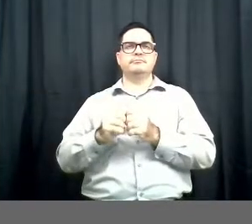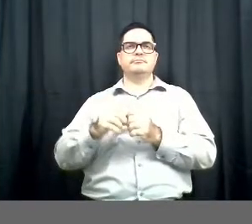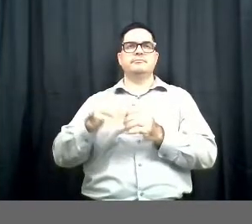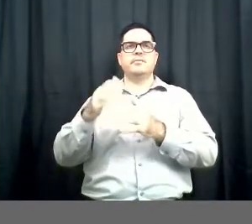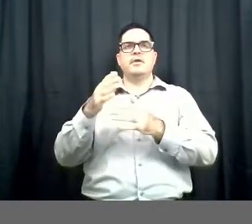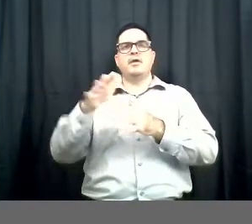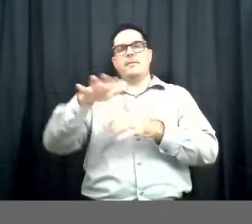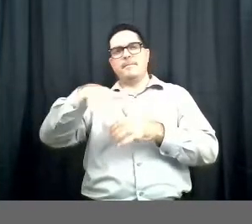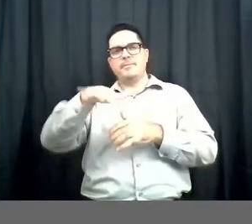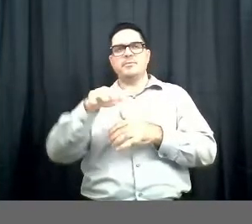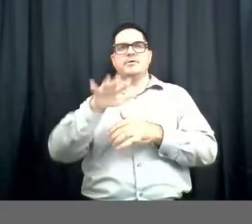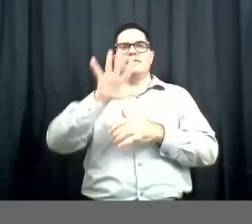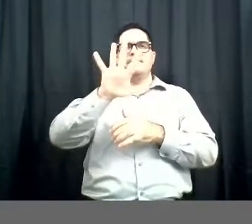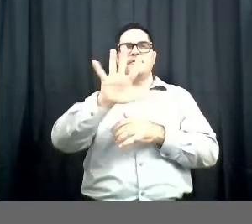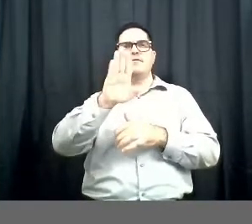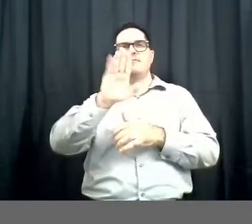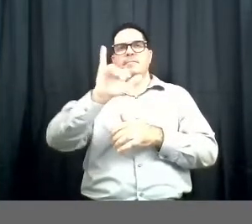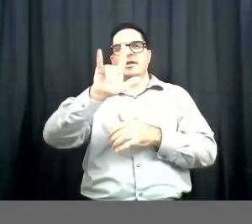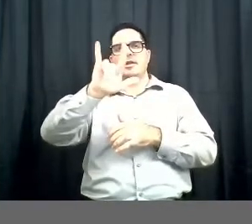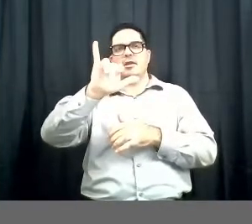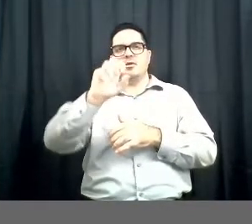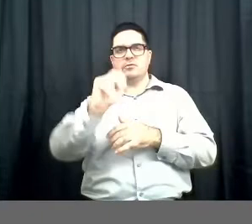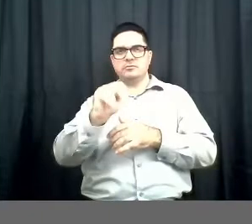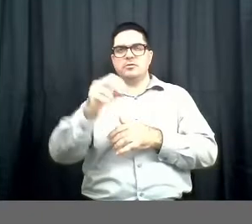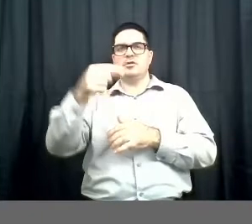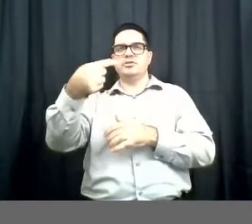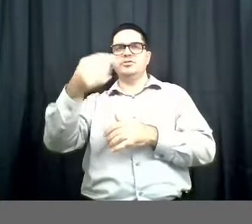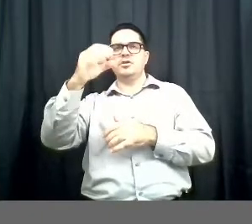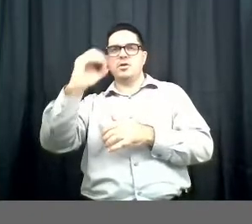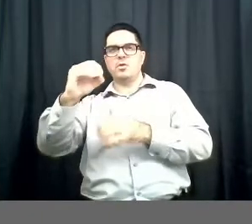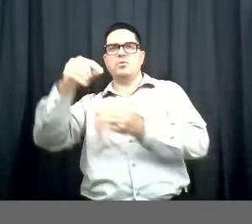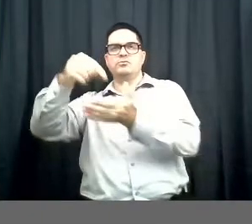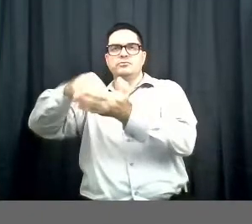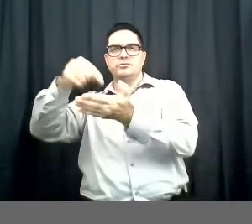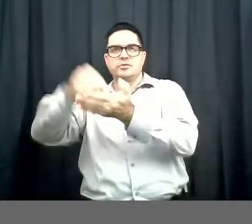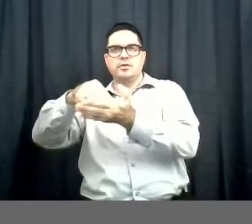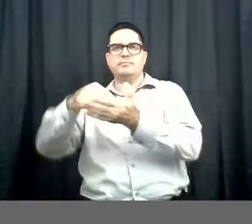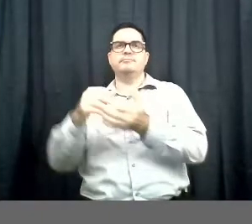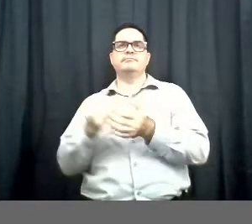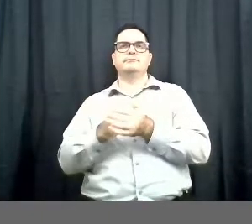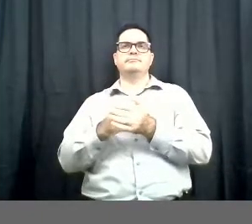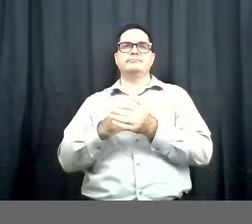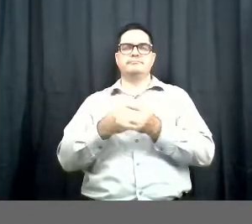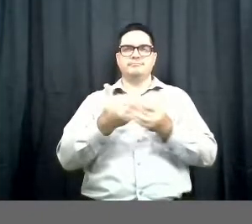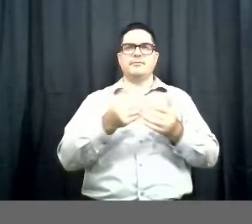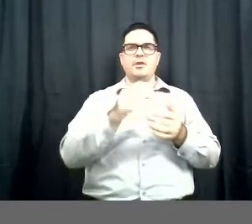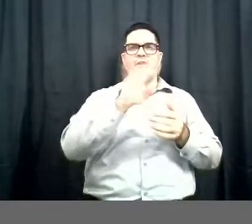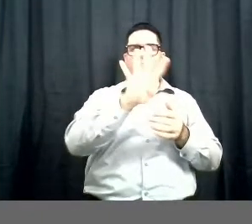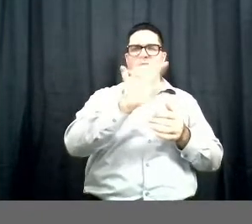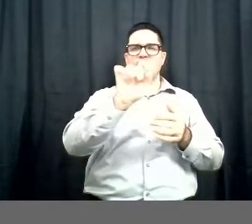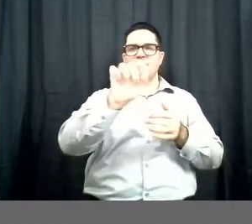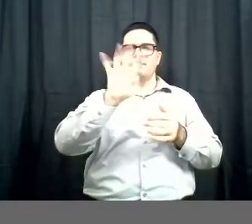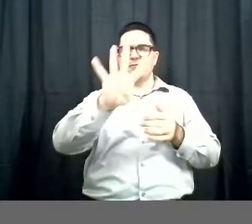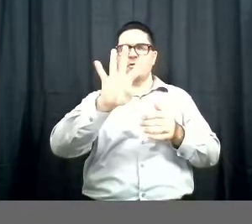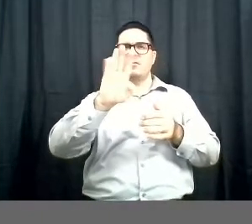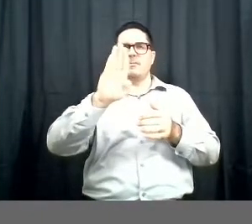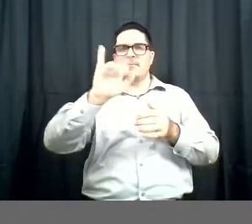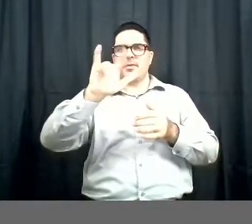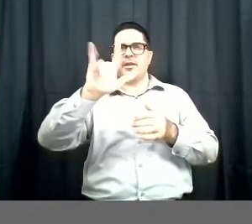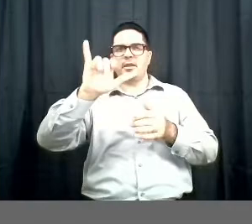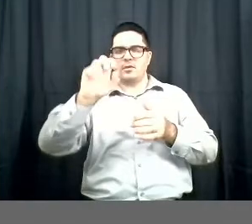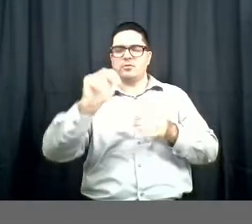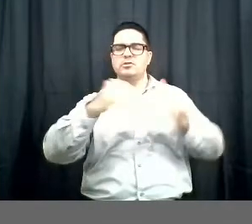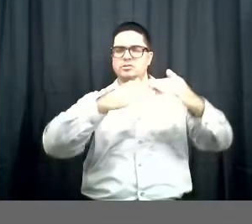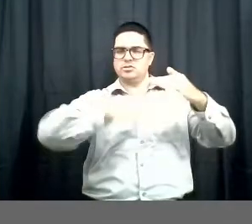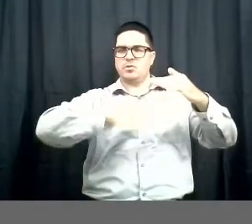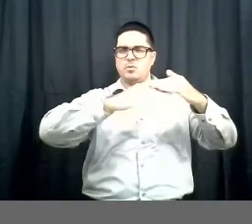debt, which is approximately $4.4 billion lower than the February filed plan. And importantly, the debt structure makes